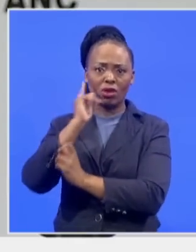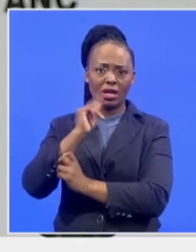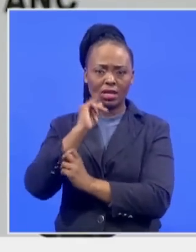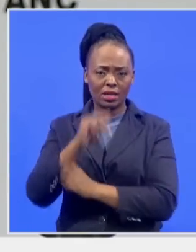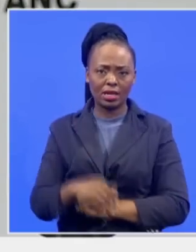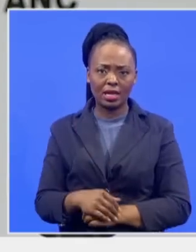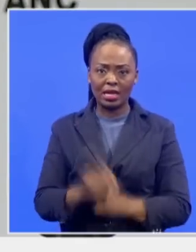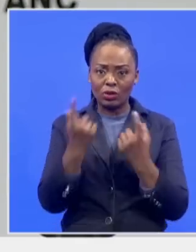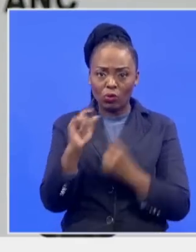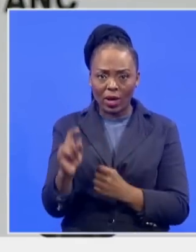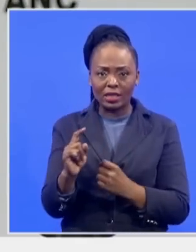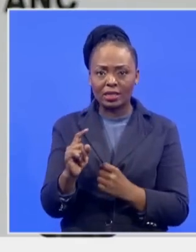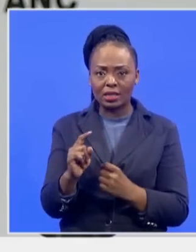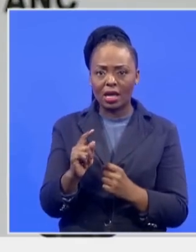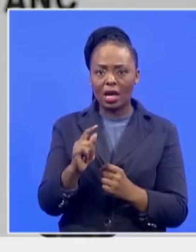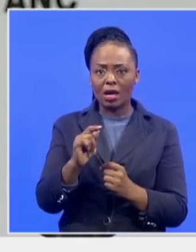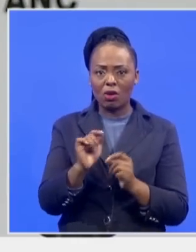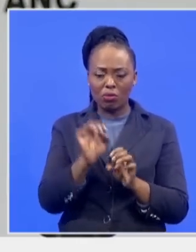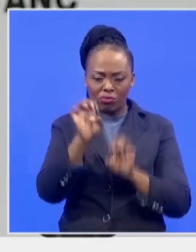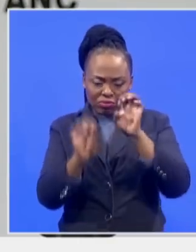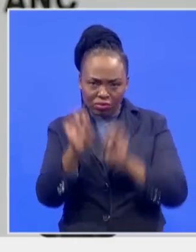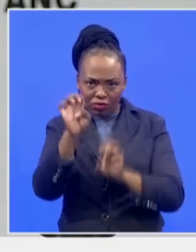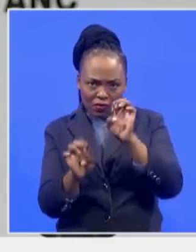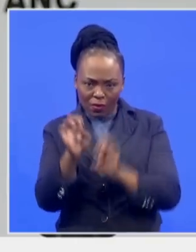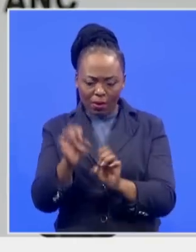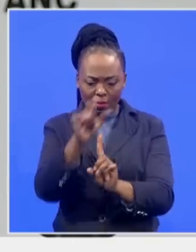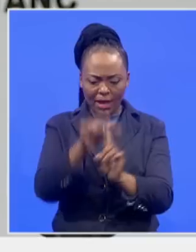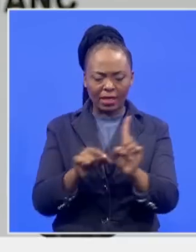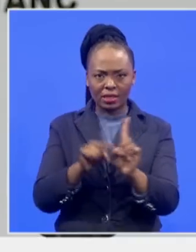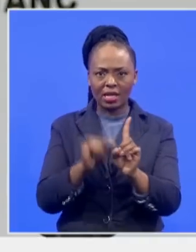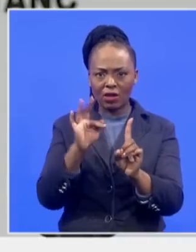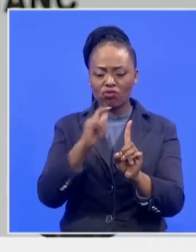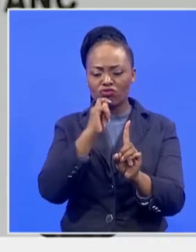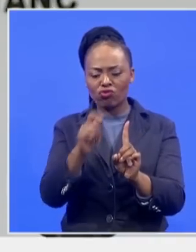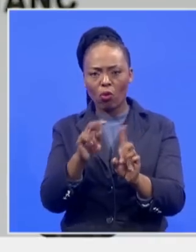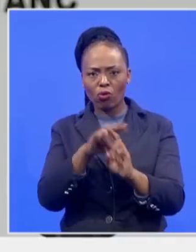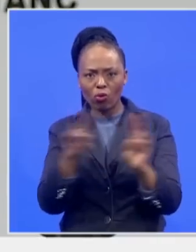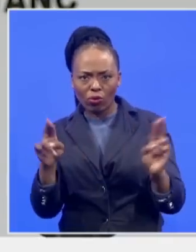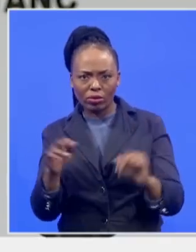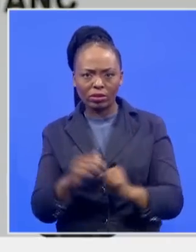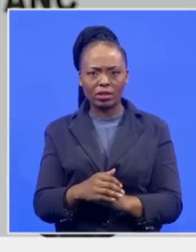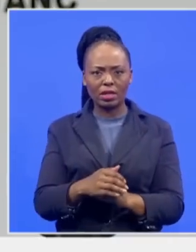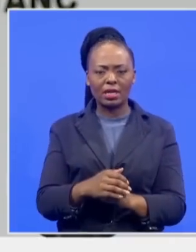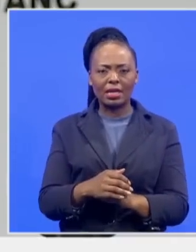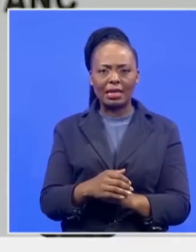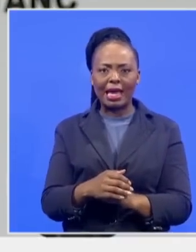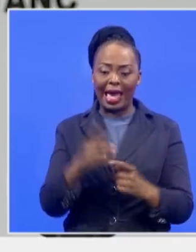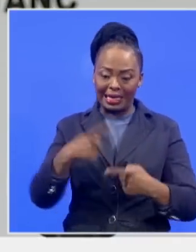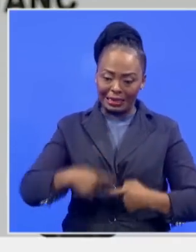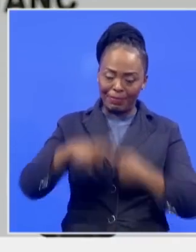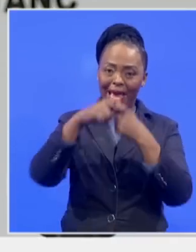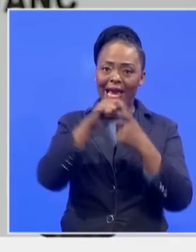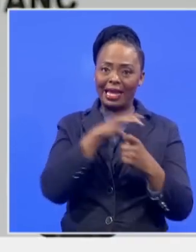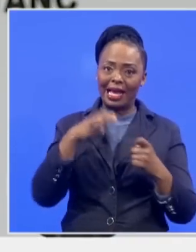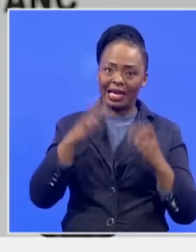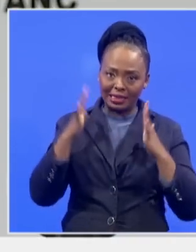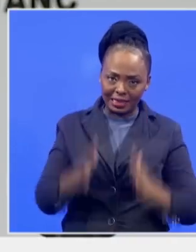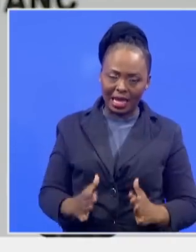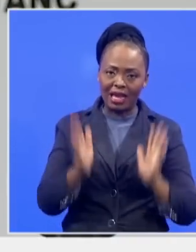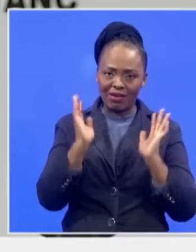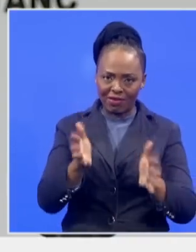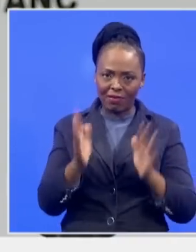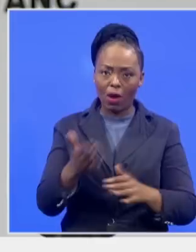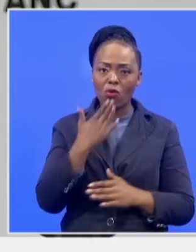tests, and then they came back and won with 2 votes. They expelled those councillors. Which political party that